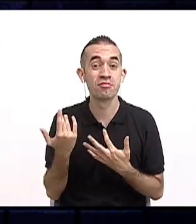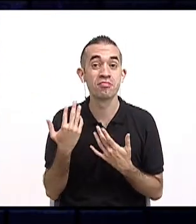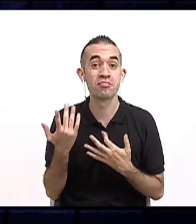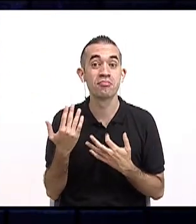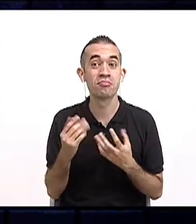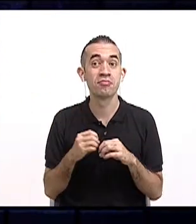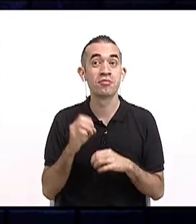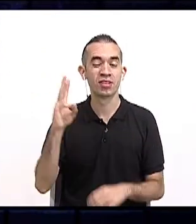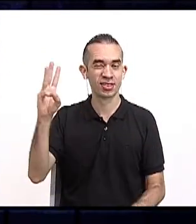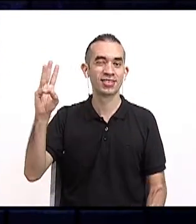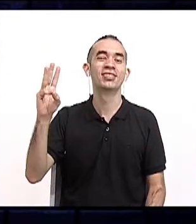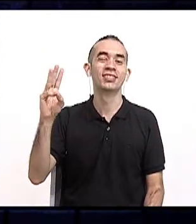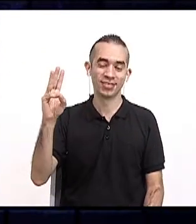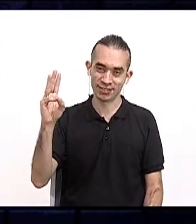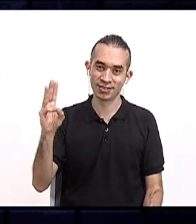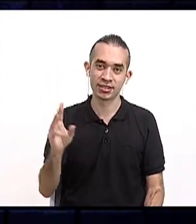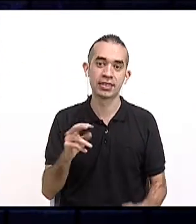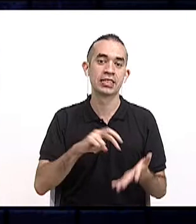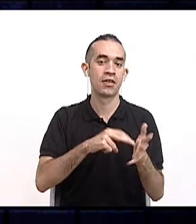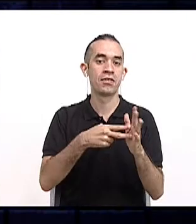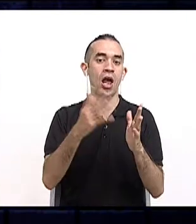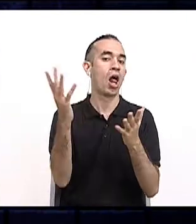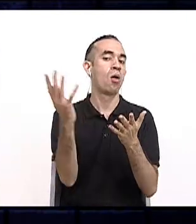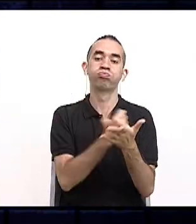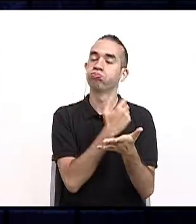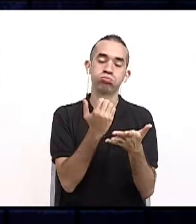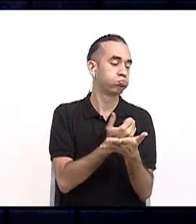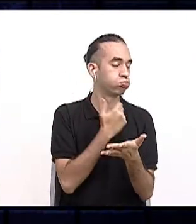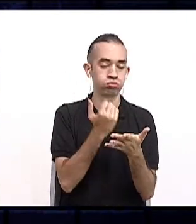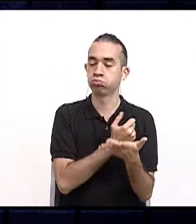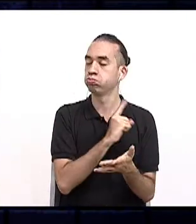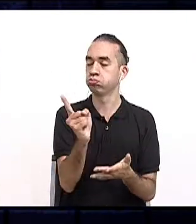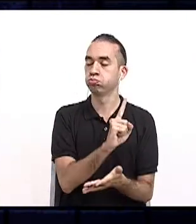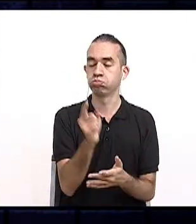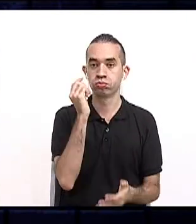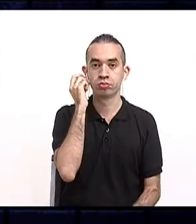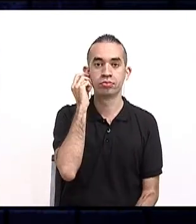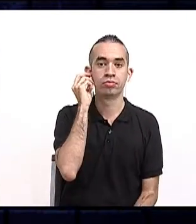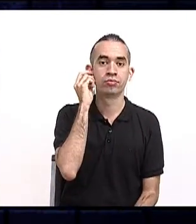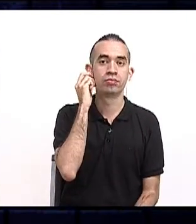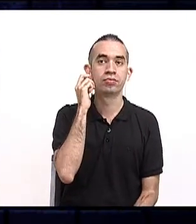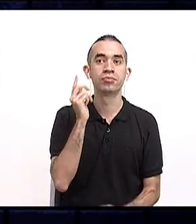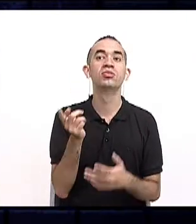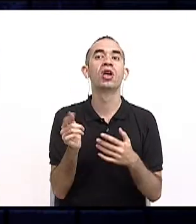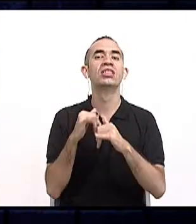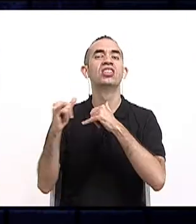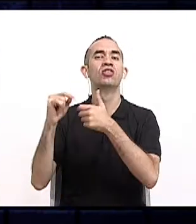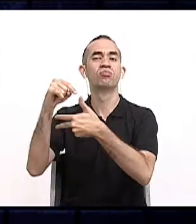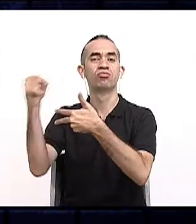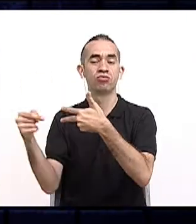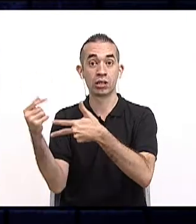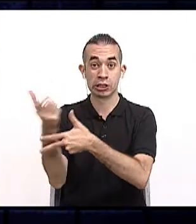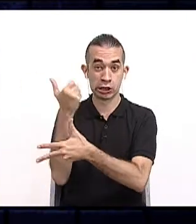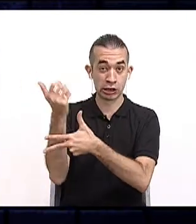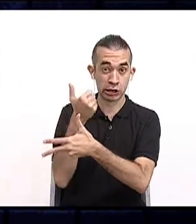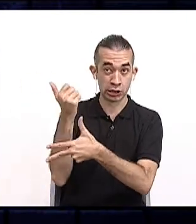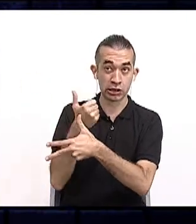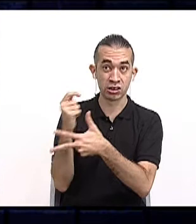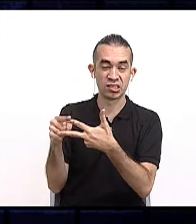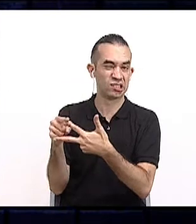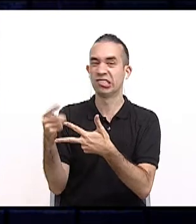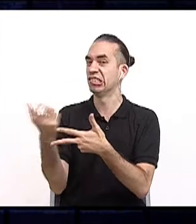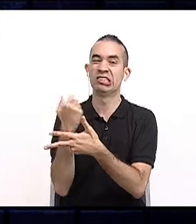one is number 6, and it's non-profit. So non-profit, what is the synonym? Lucrative,